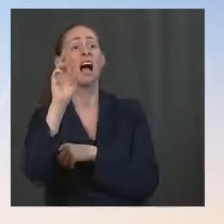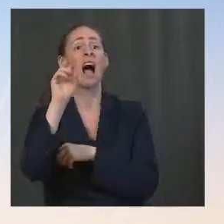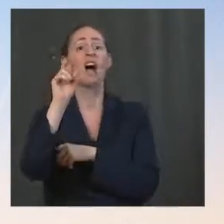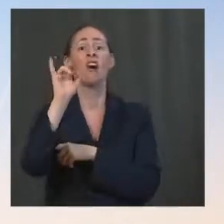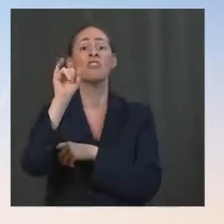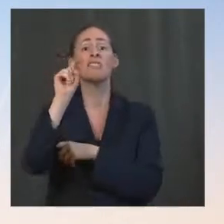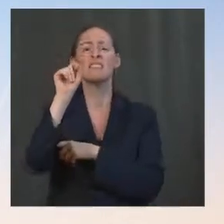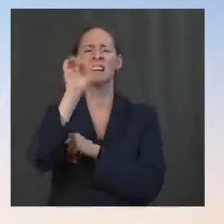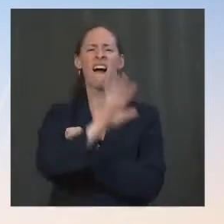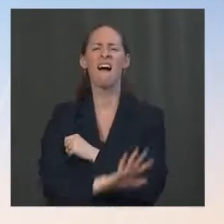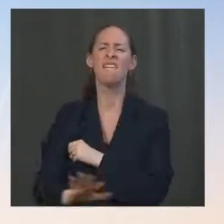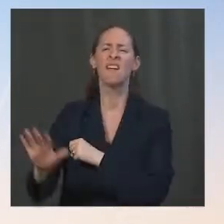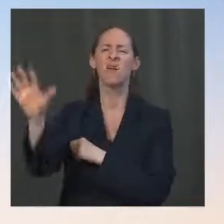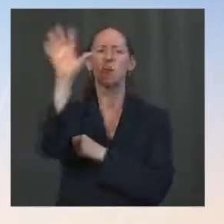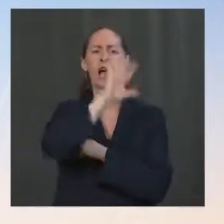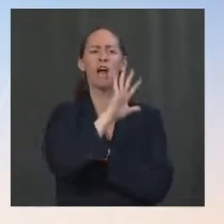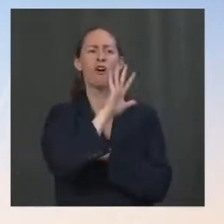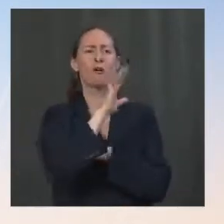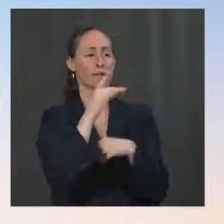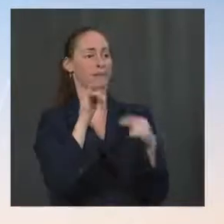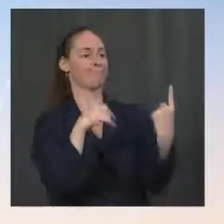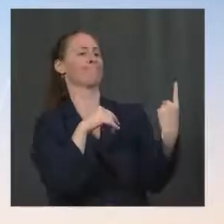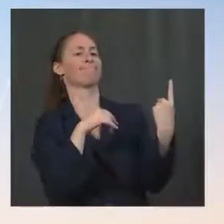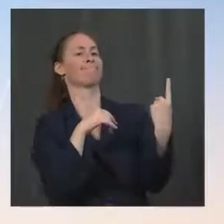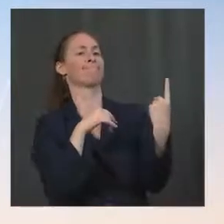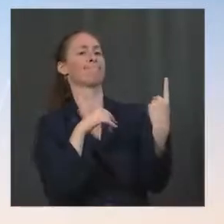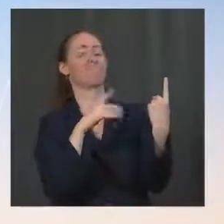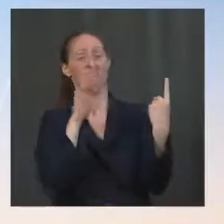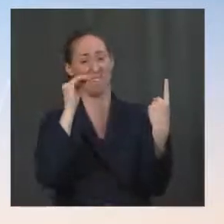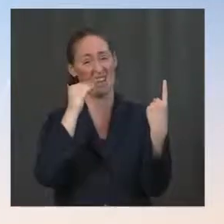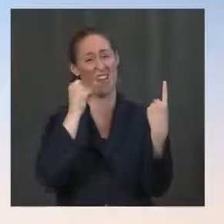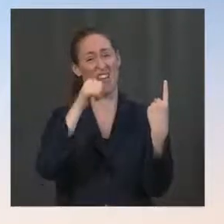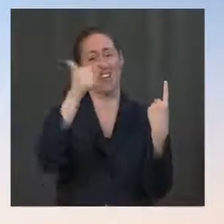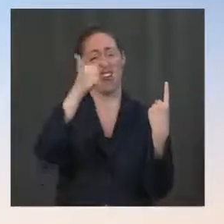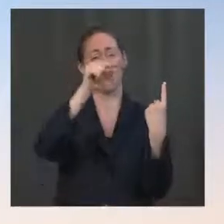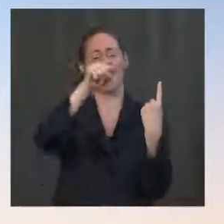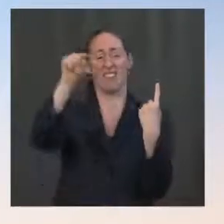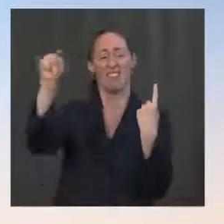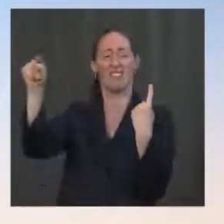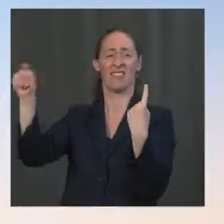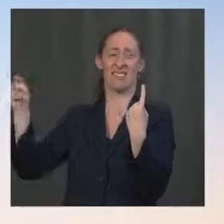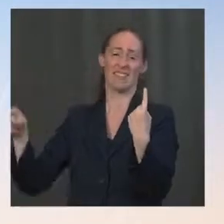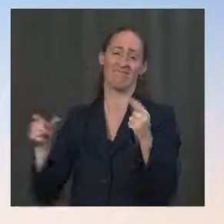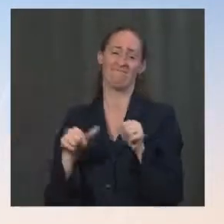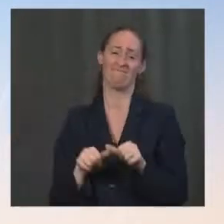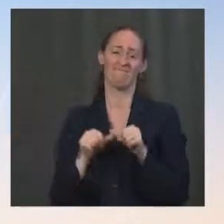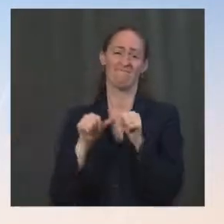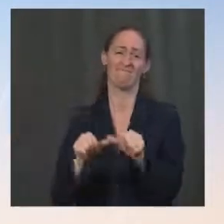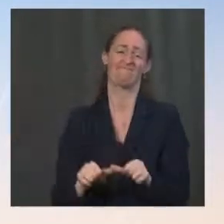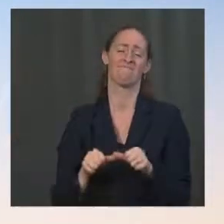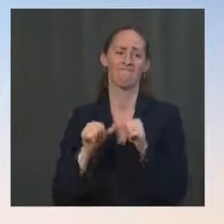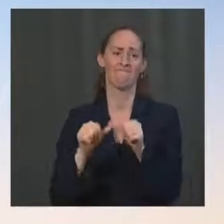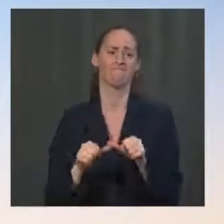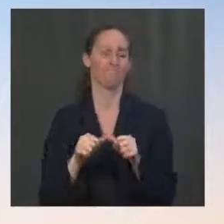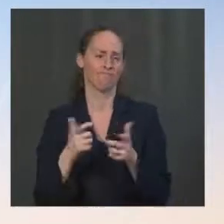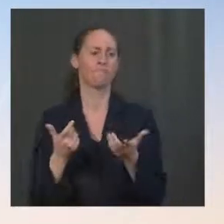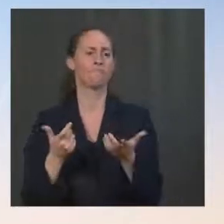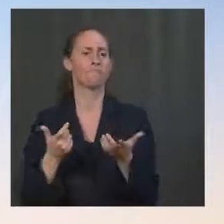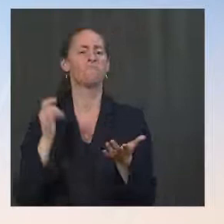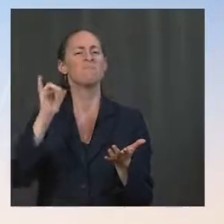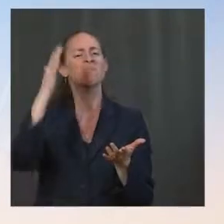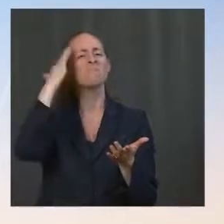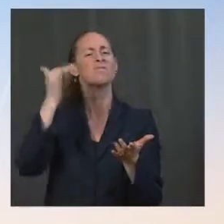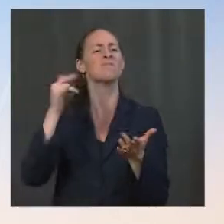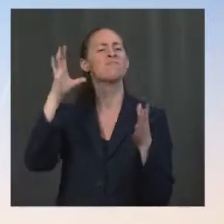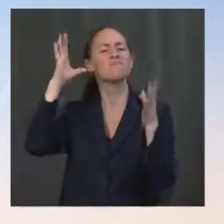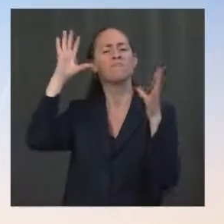of that effort. That will unfortunately be ongoing. And one of the reasons I would remind you all that the president made the decision to bring our men and